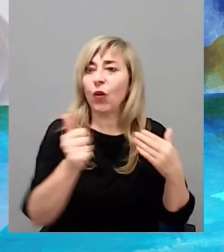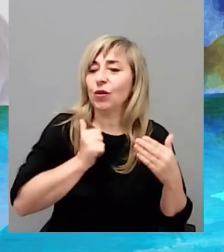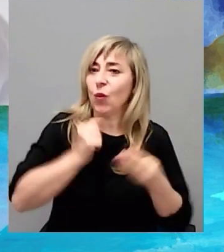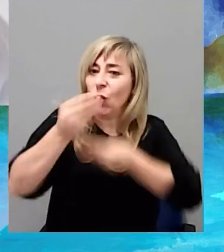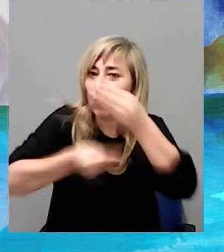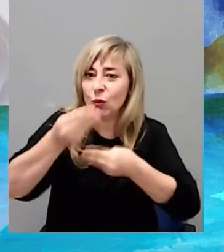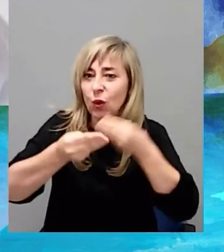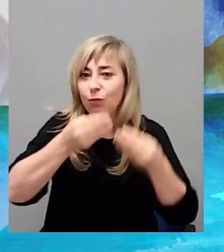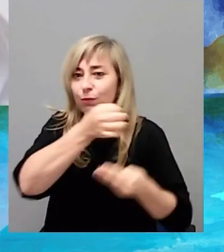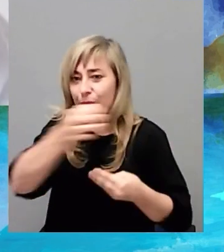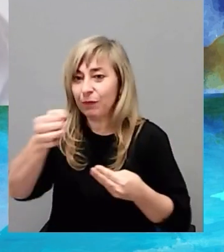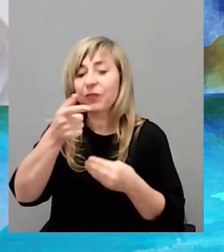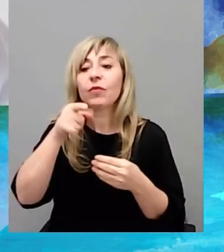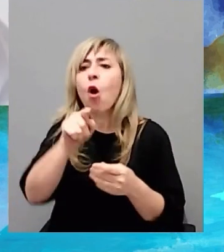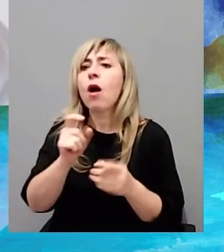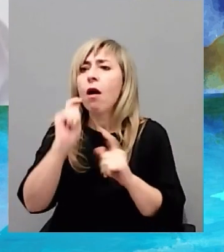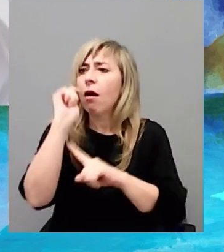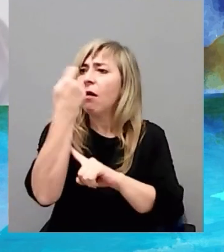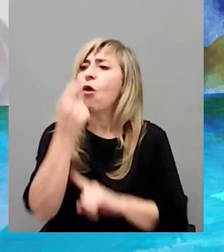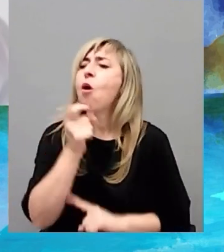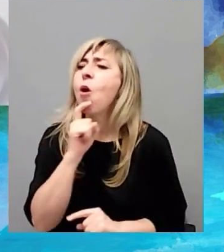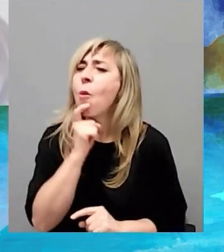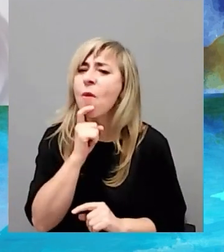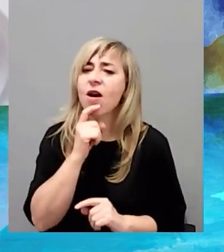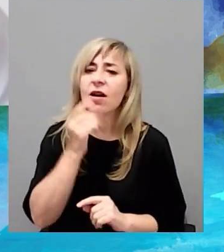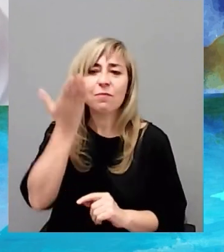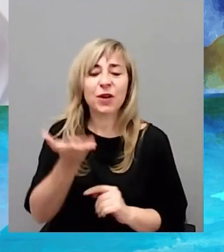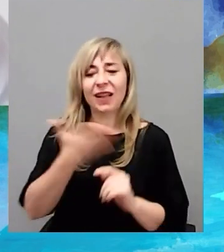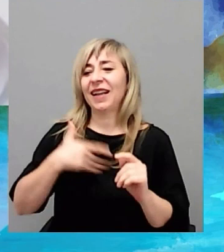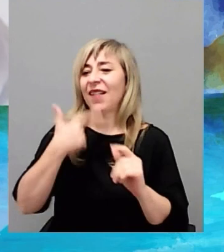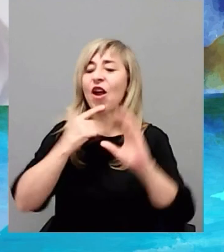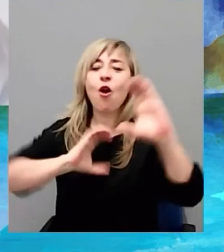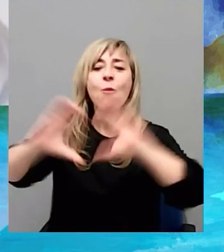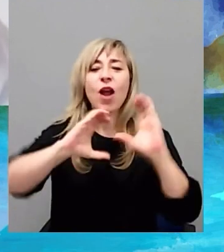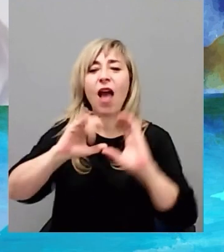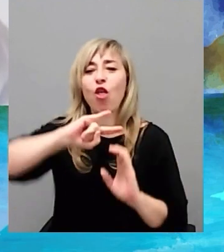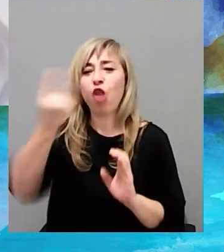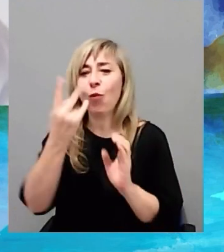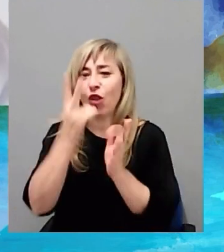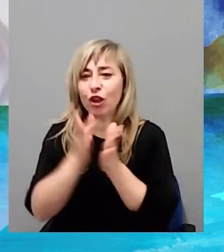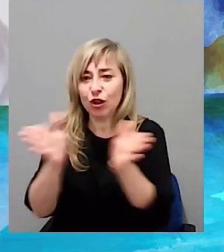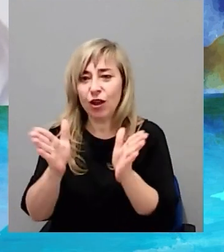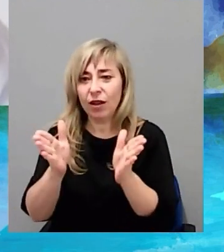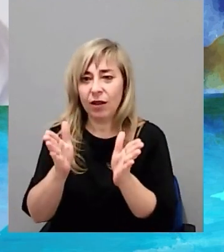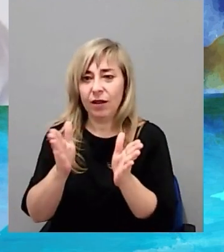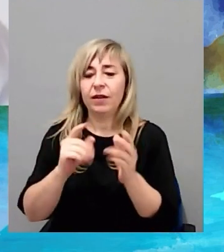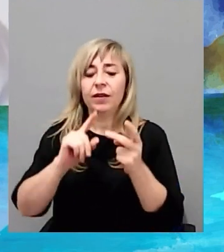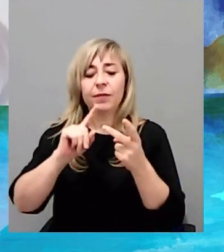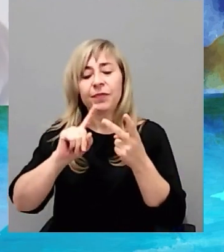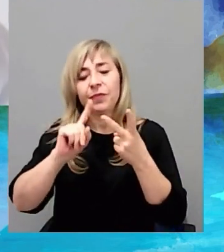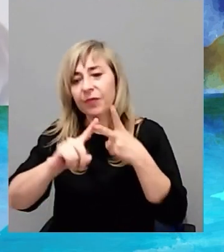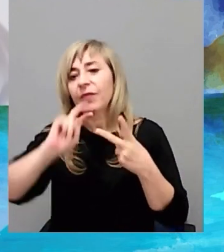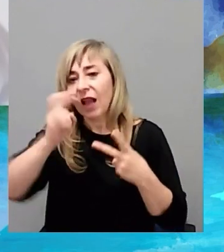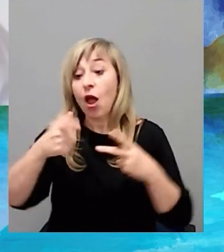Third, that it is important to understand the current accessibility of a city, but also very important to